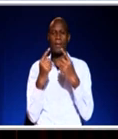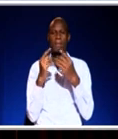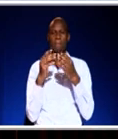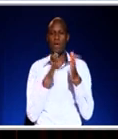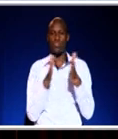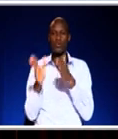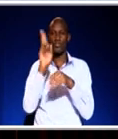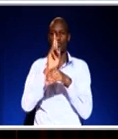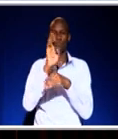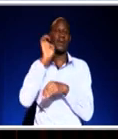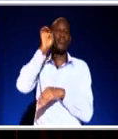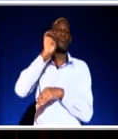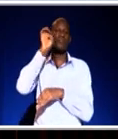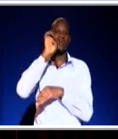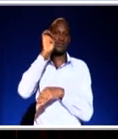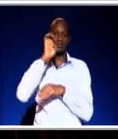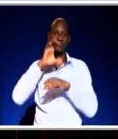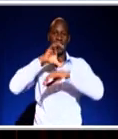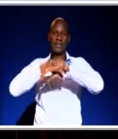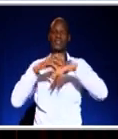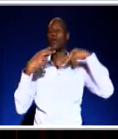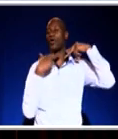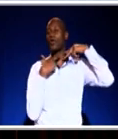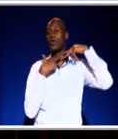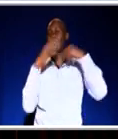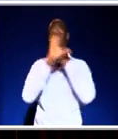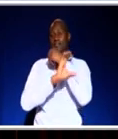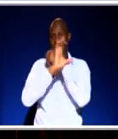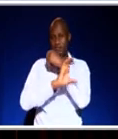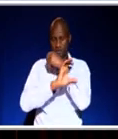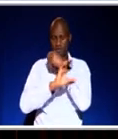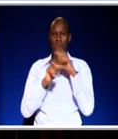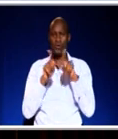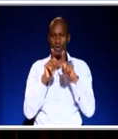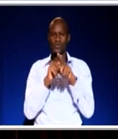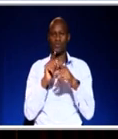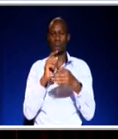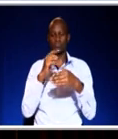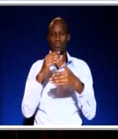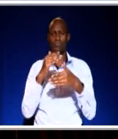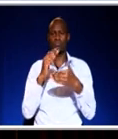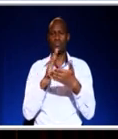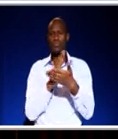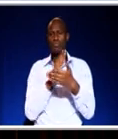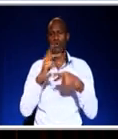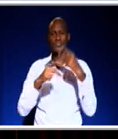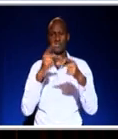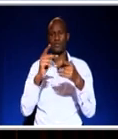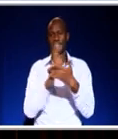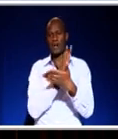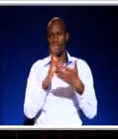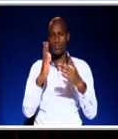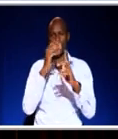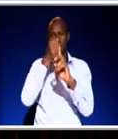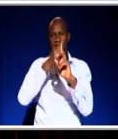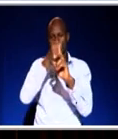colonies. We also looked at the causes for scramble and the partition of Africa. Today we will continue with